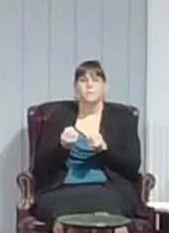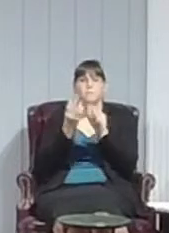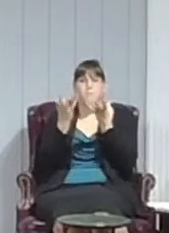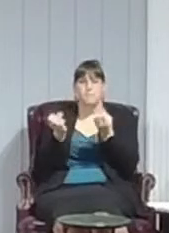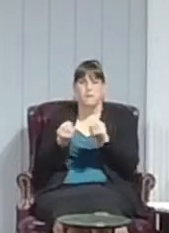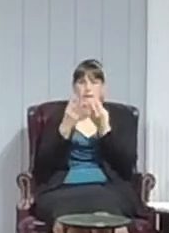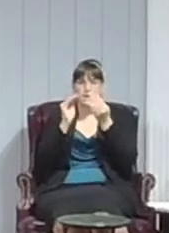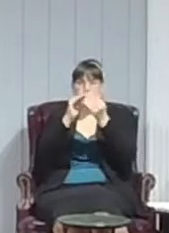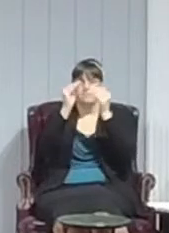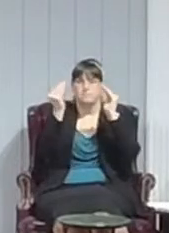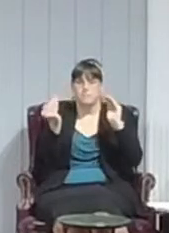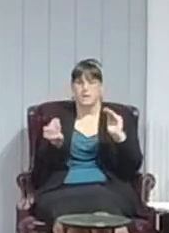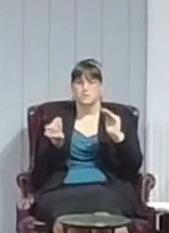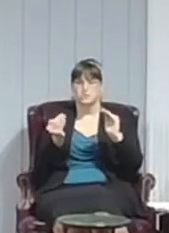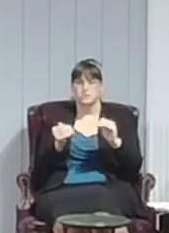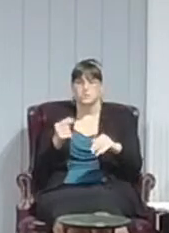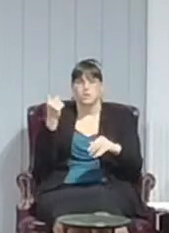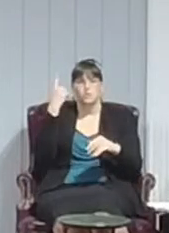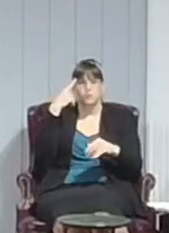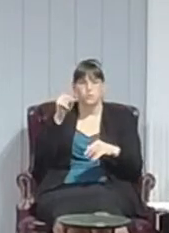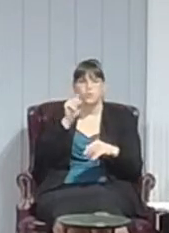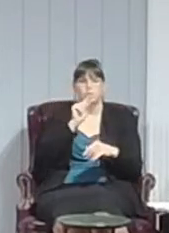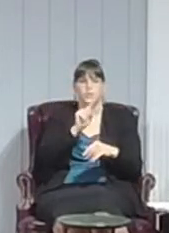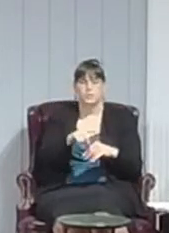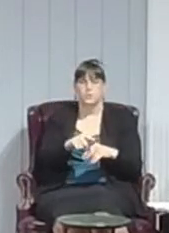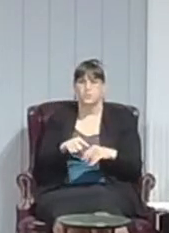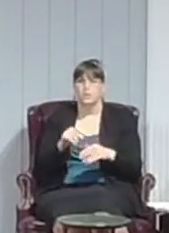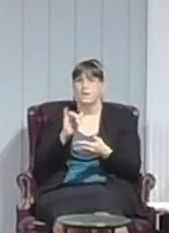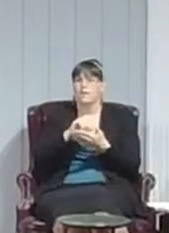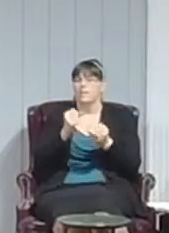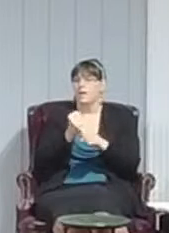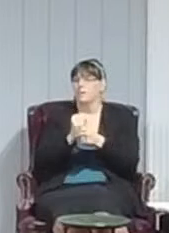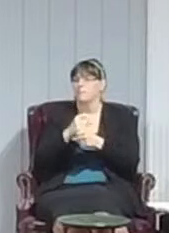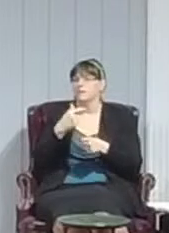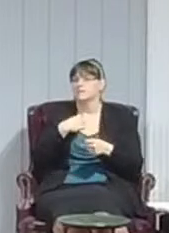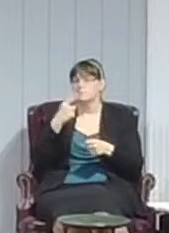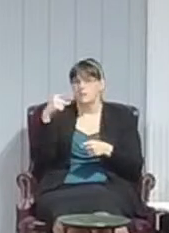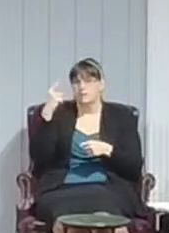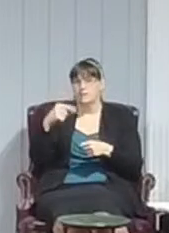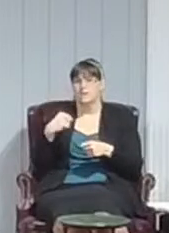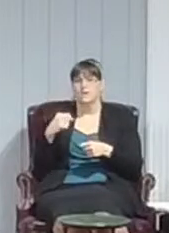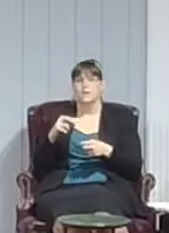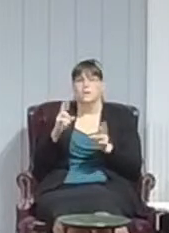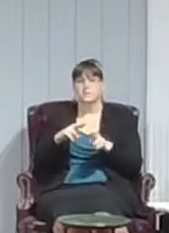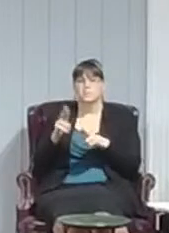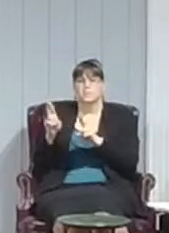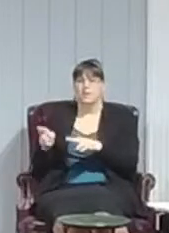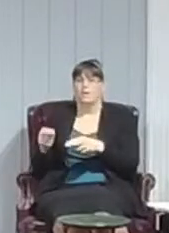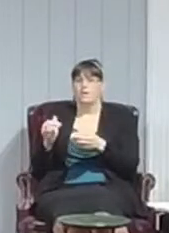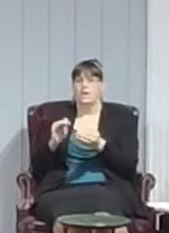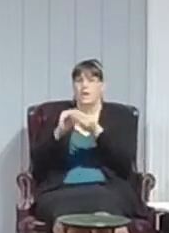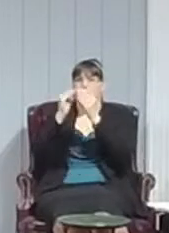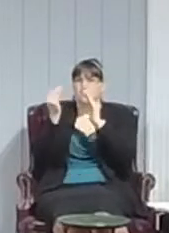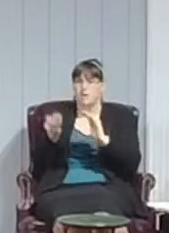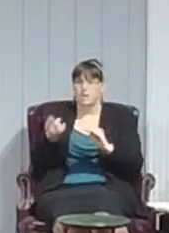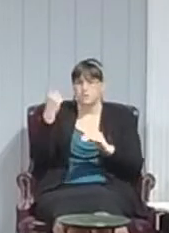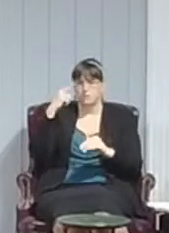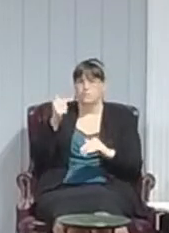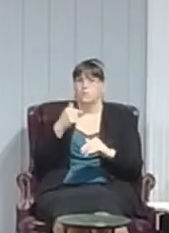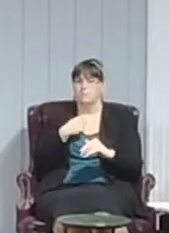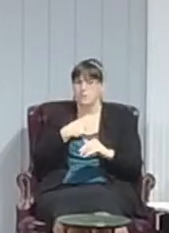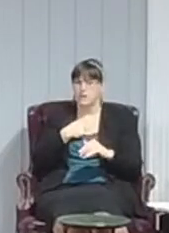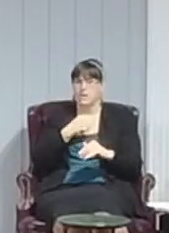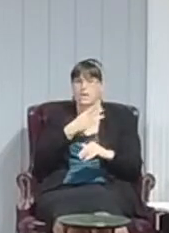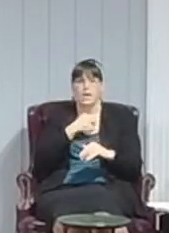are many mansions. I go to prepare a place for you. That makes me think he's preparing a mansion for me and a mansion for